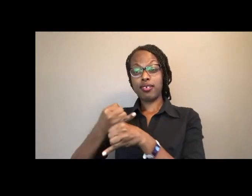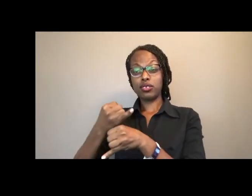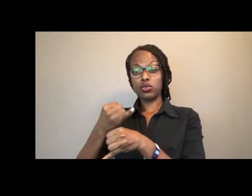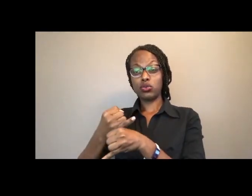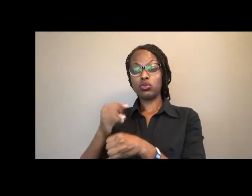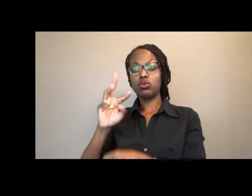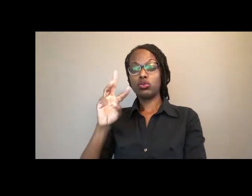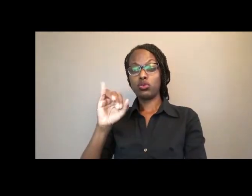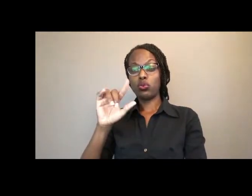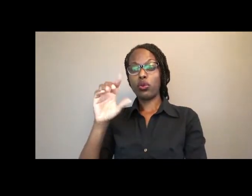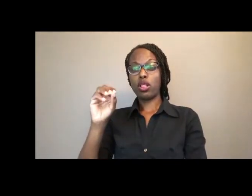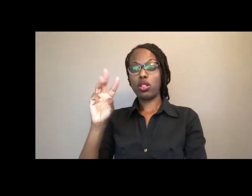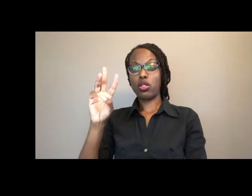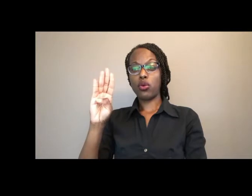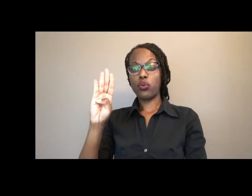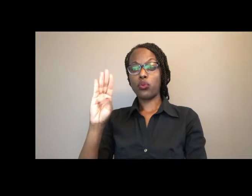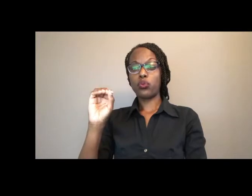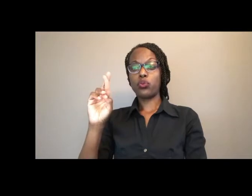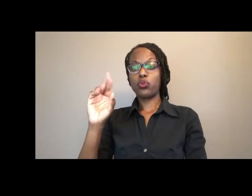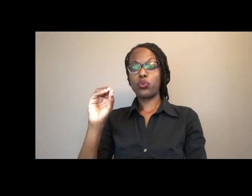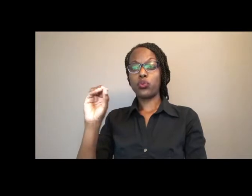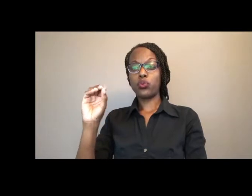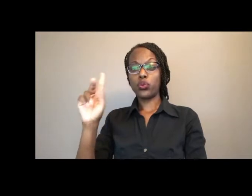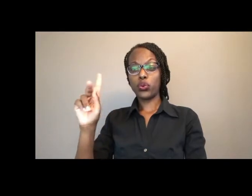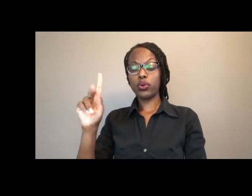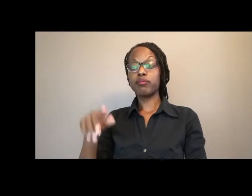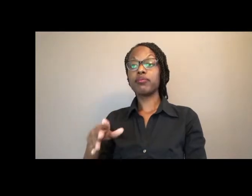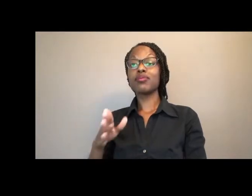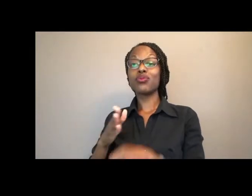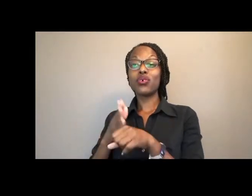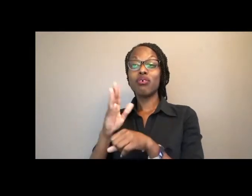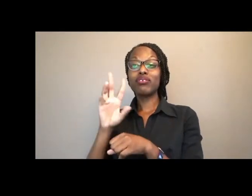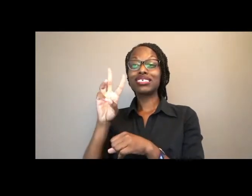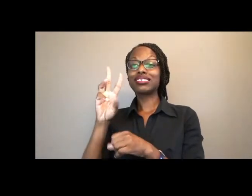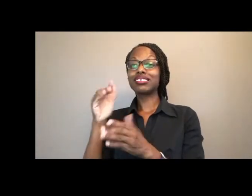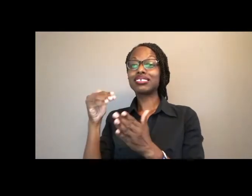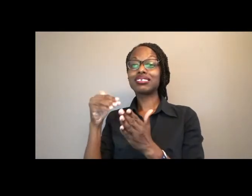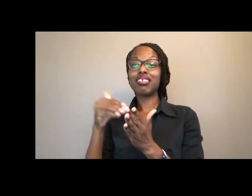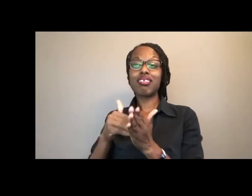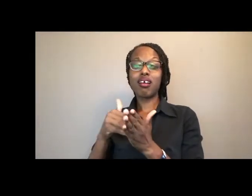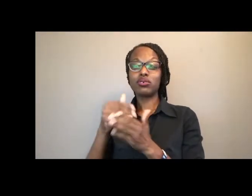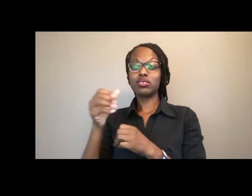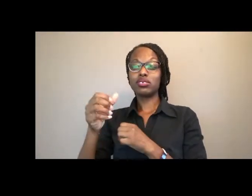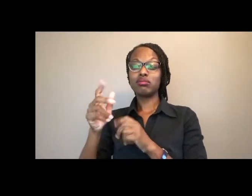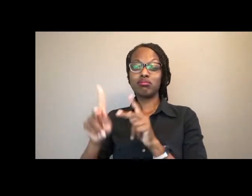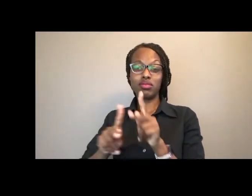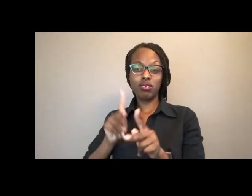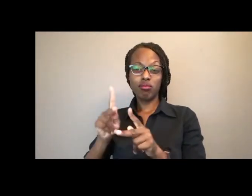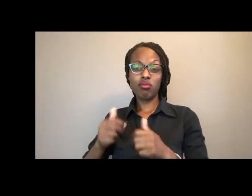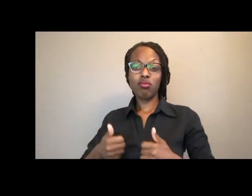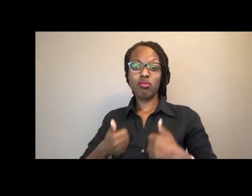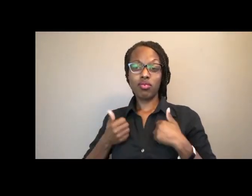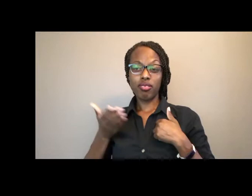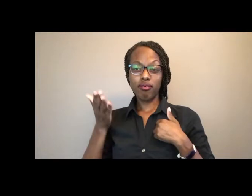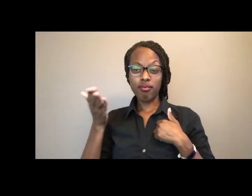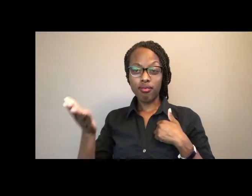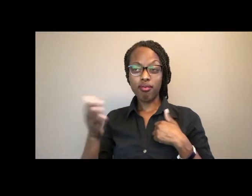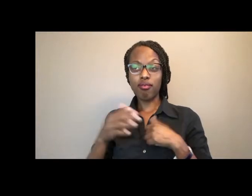6,000 people in the institution, and it